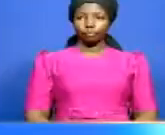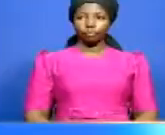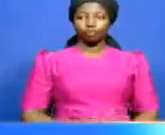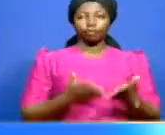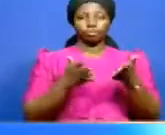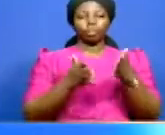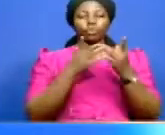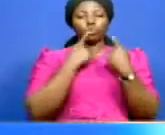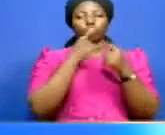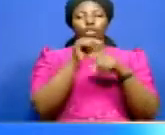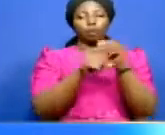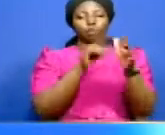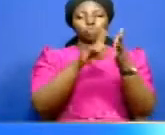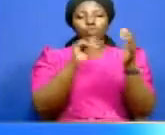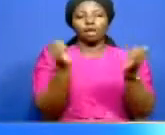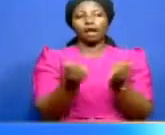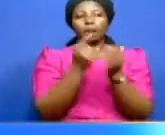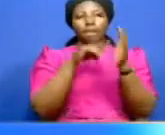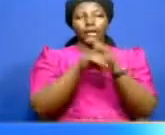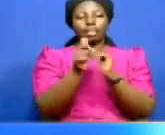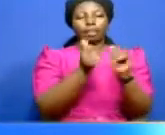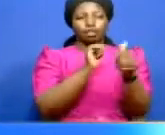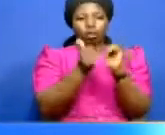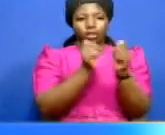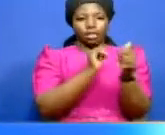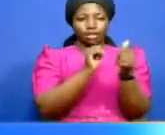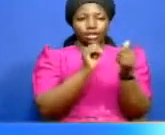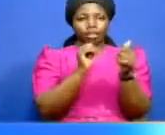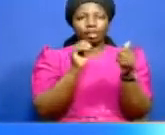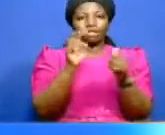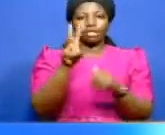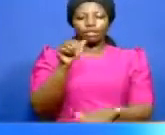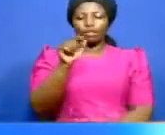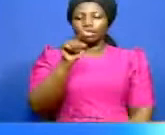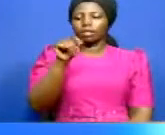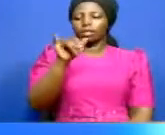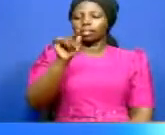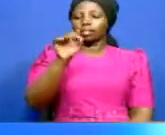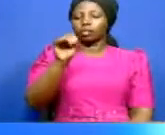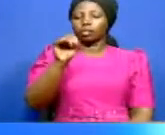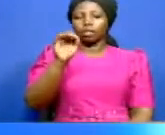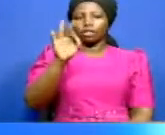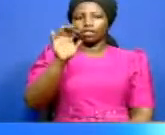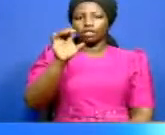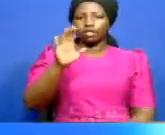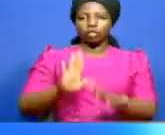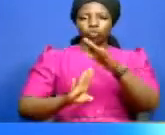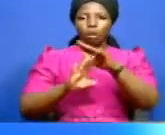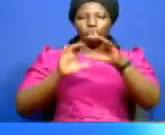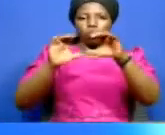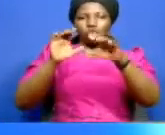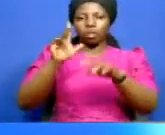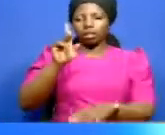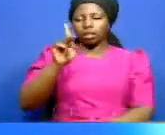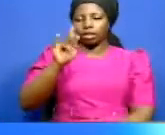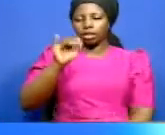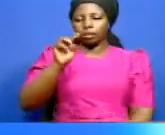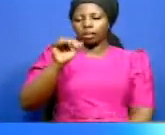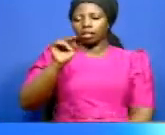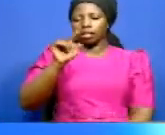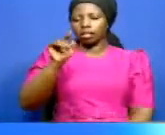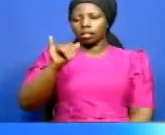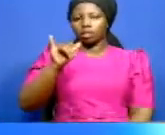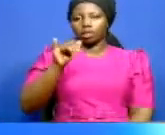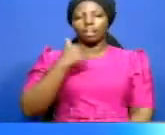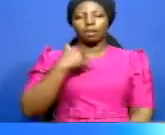Let's now talk about what's happening in the world of sports, where Wazito FC head coach Francis Kimanzi has been named the